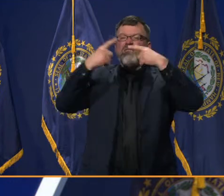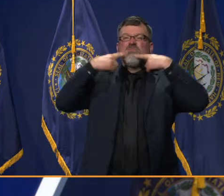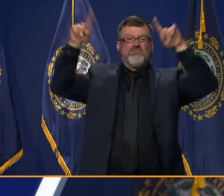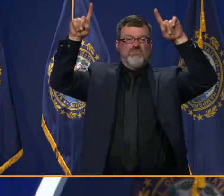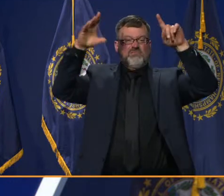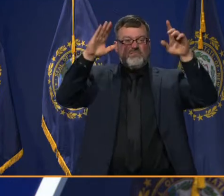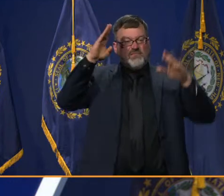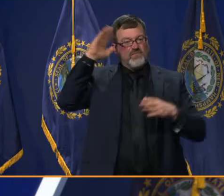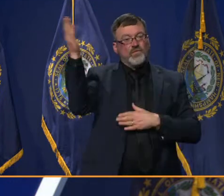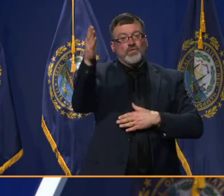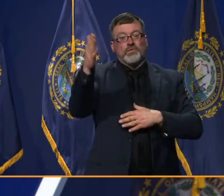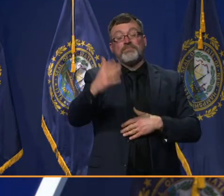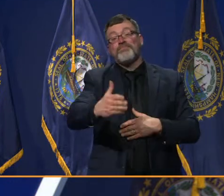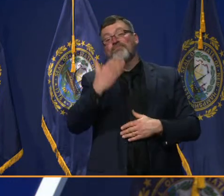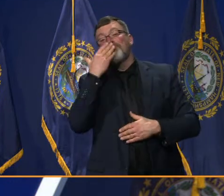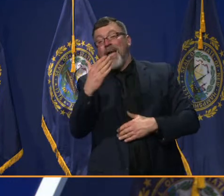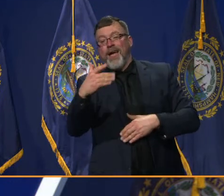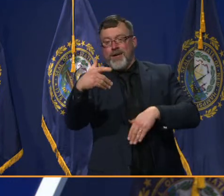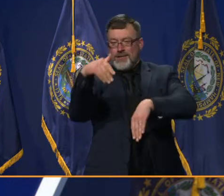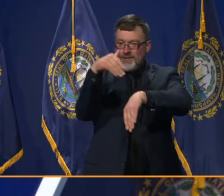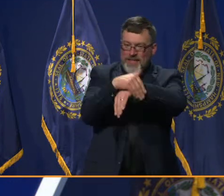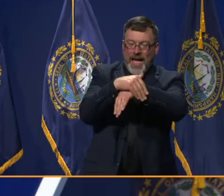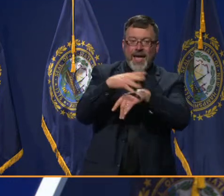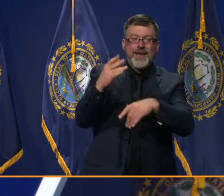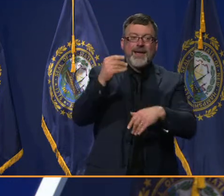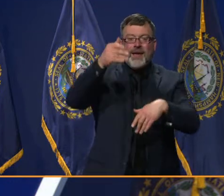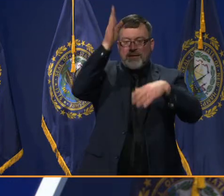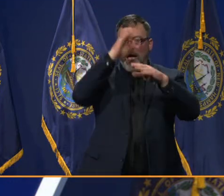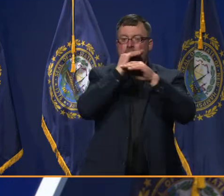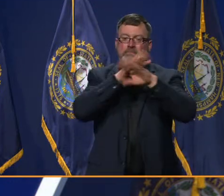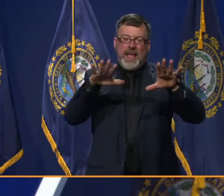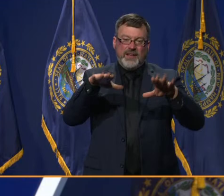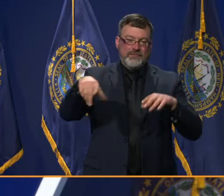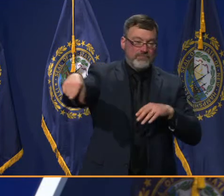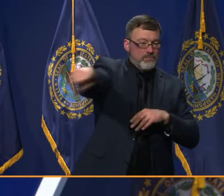Thank you for your time tonight, and may God's blessing be bestowed